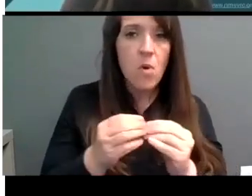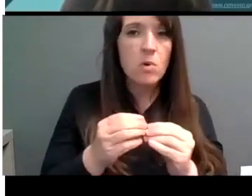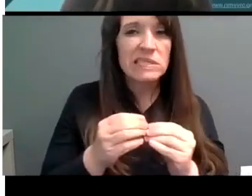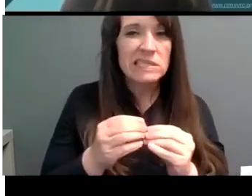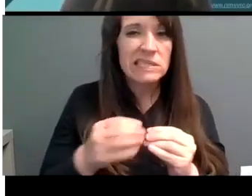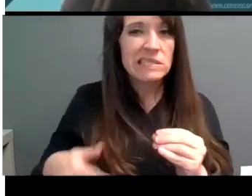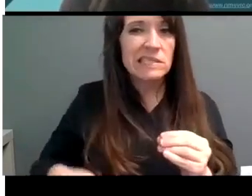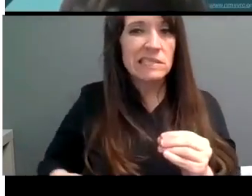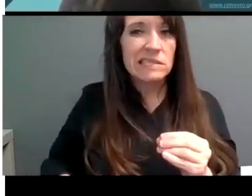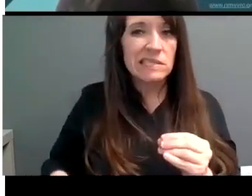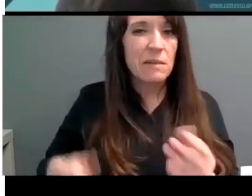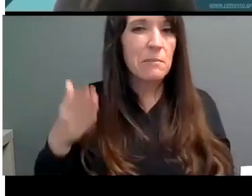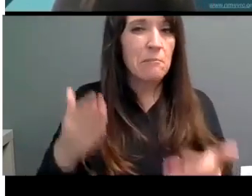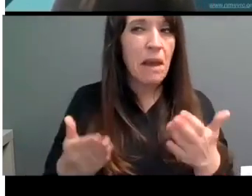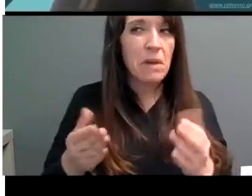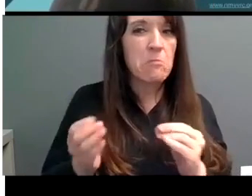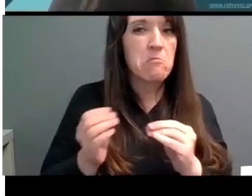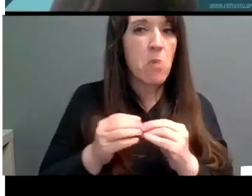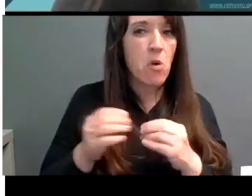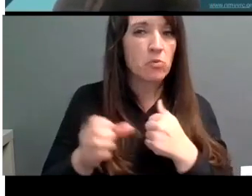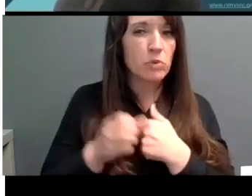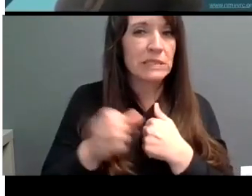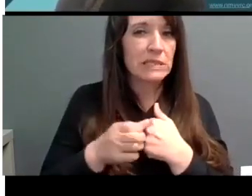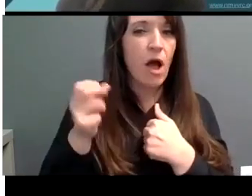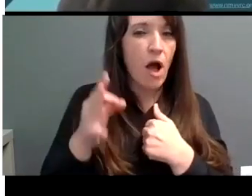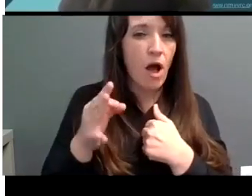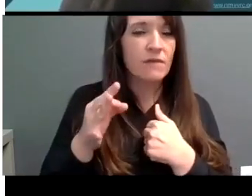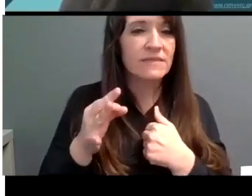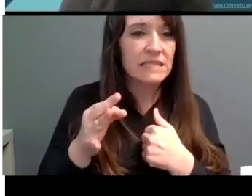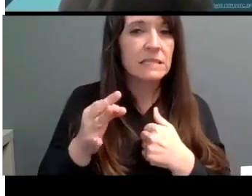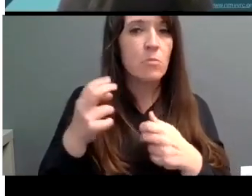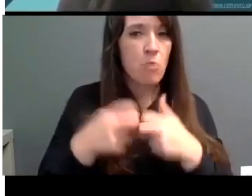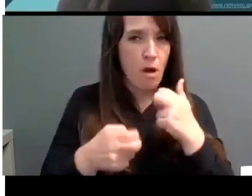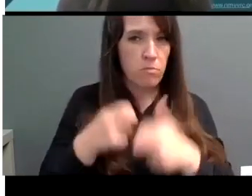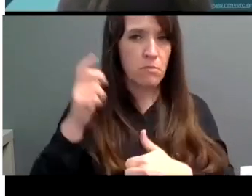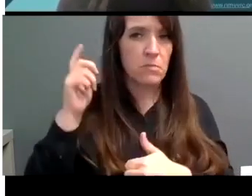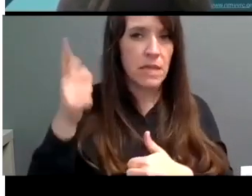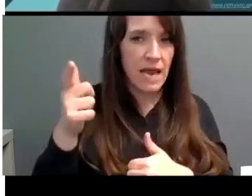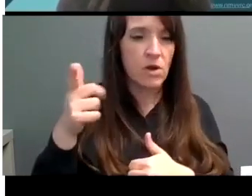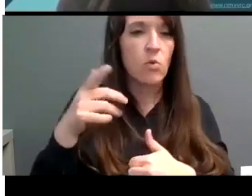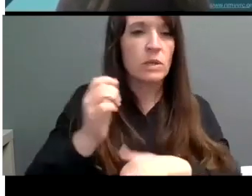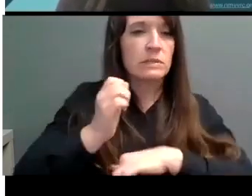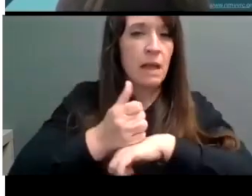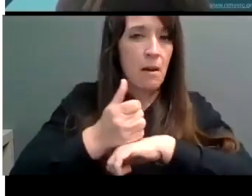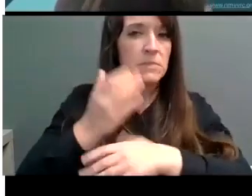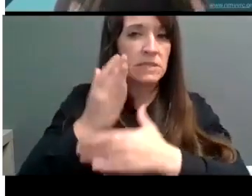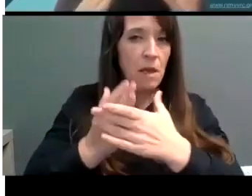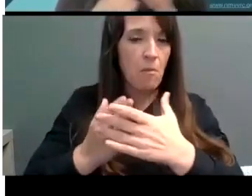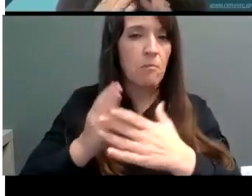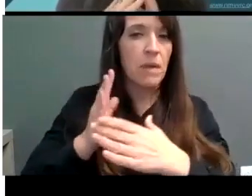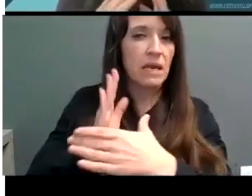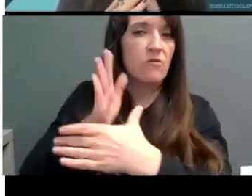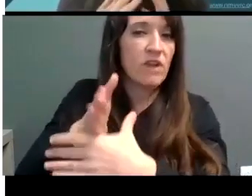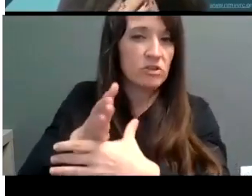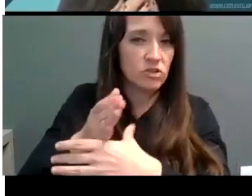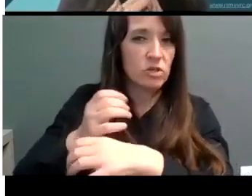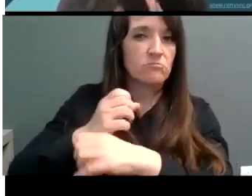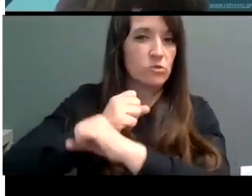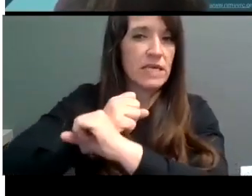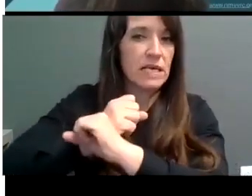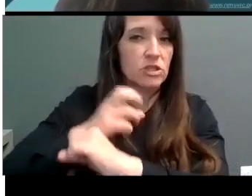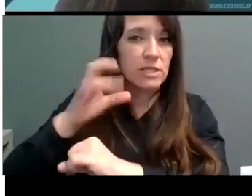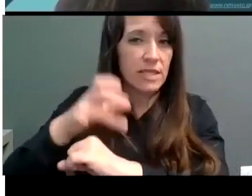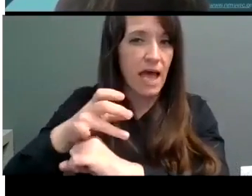ongoing services. We go ahead and provide some intervention. And I'll talk about what those interventions look like in a minute. Then once we get to the top